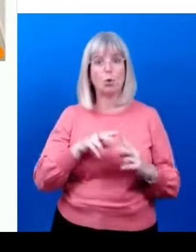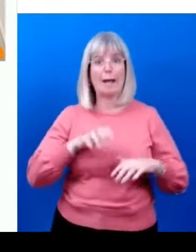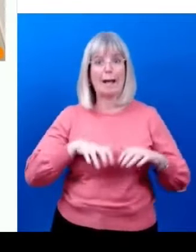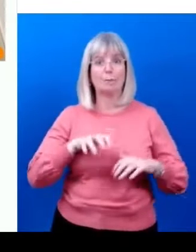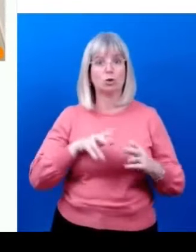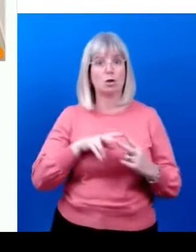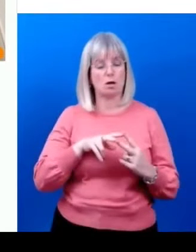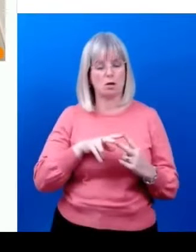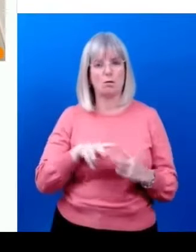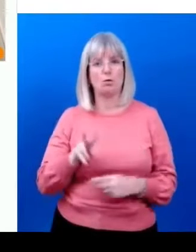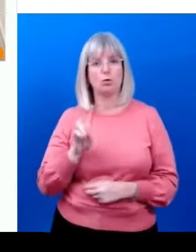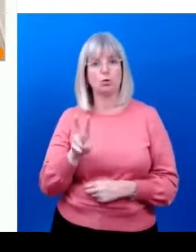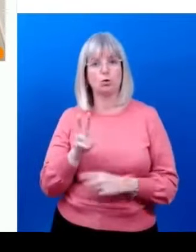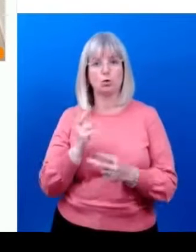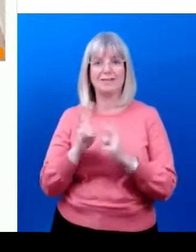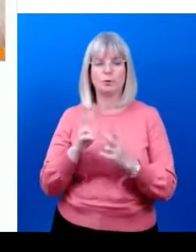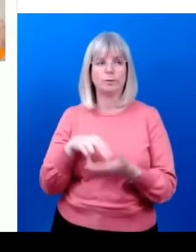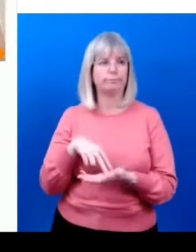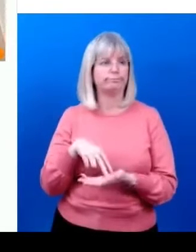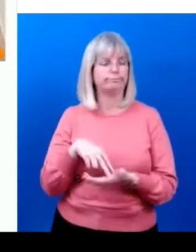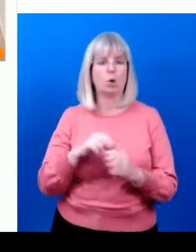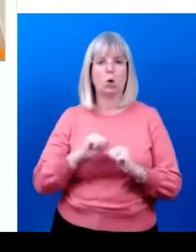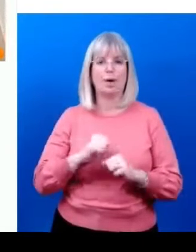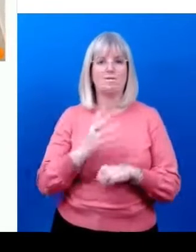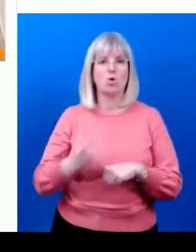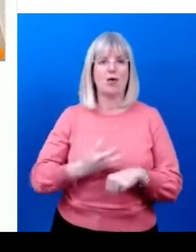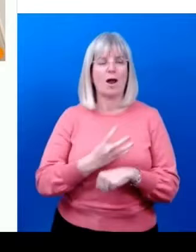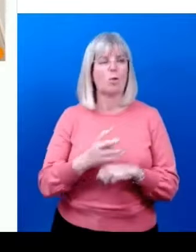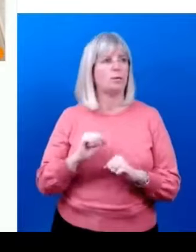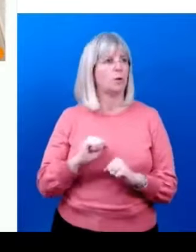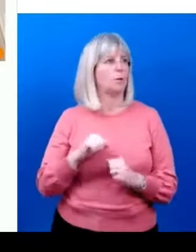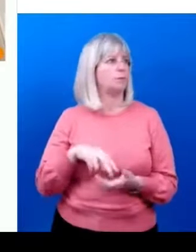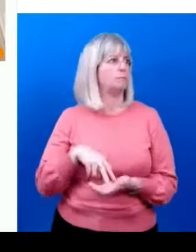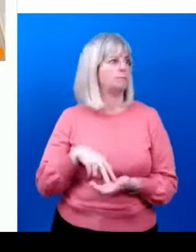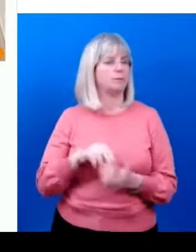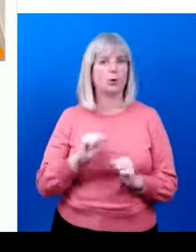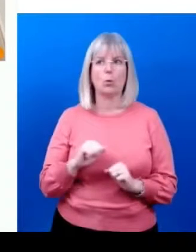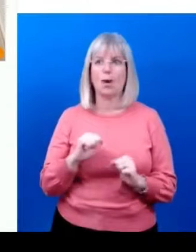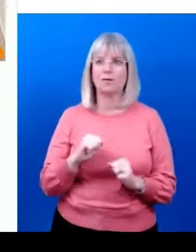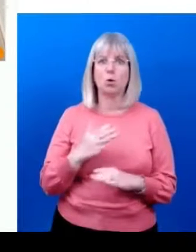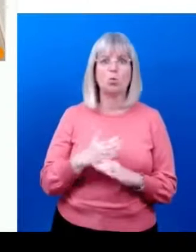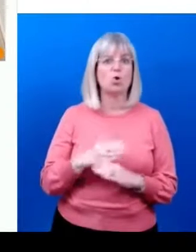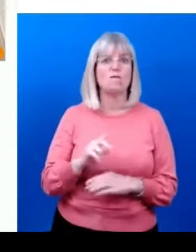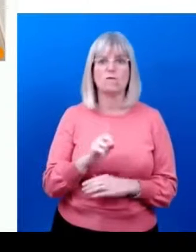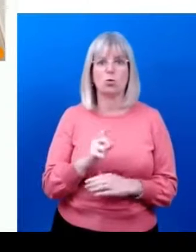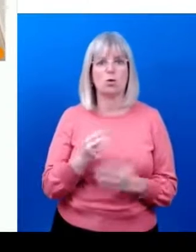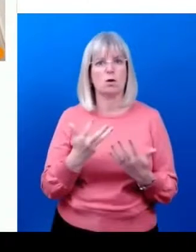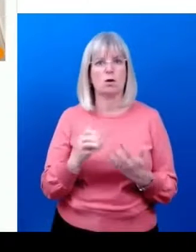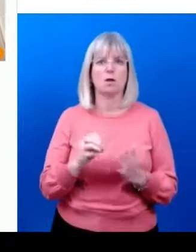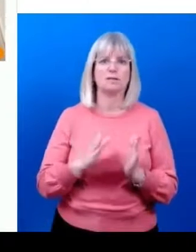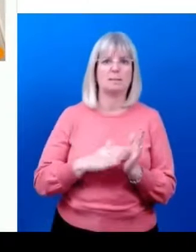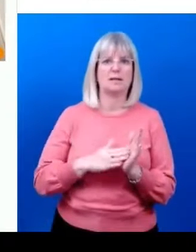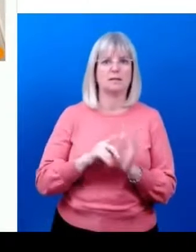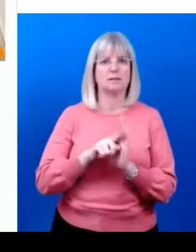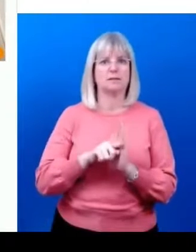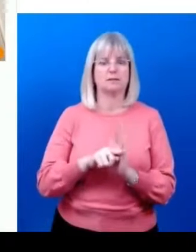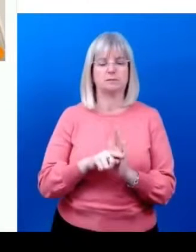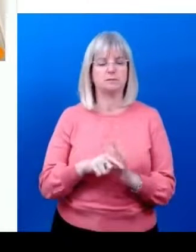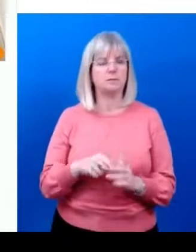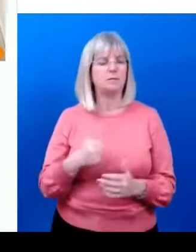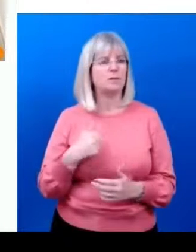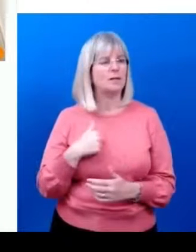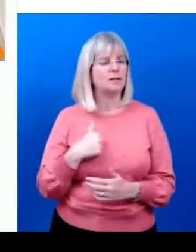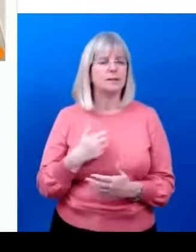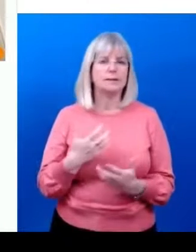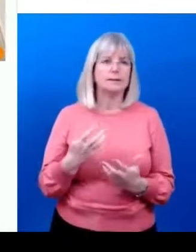for 4 hours waiting to do 90 minutes. And for me, it really was something to